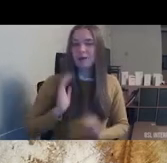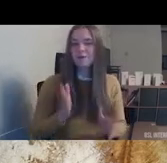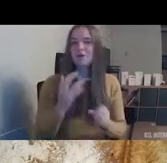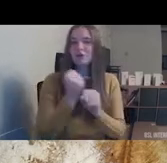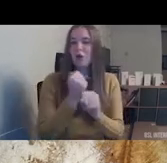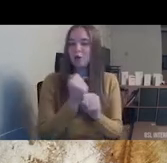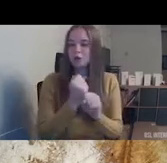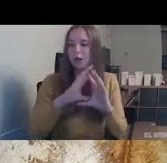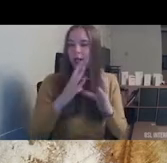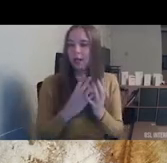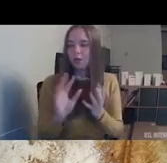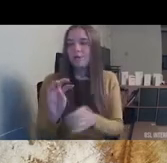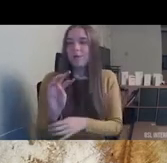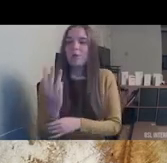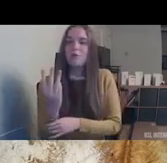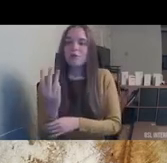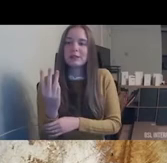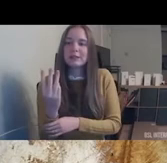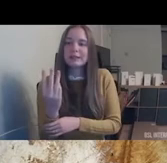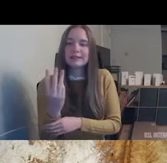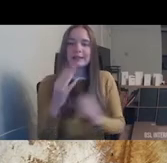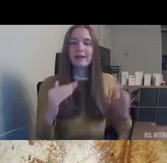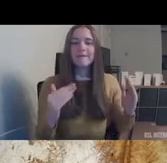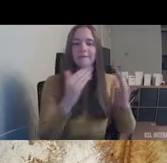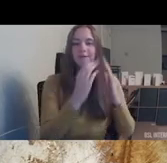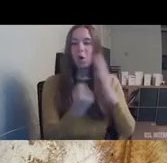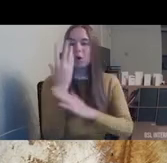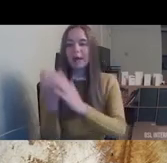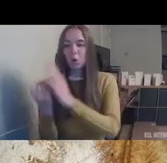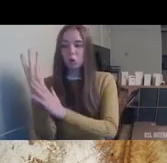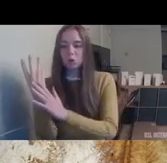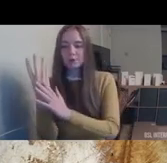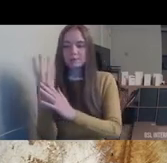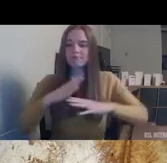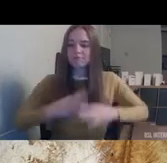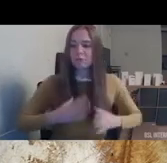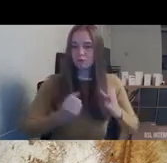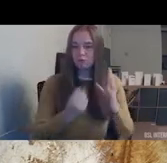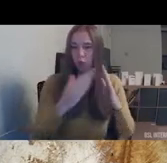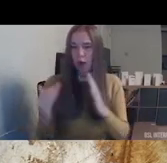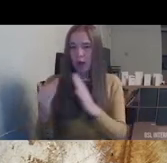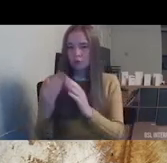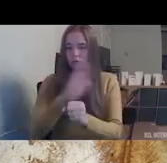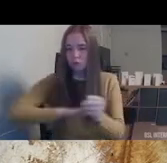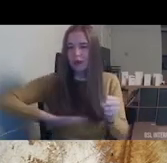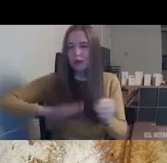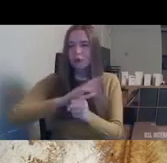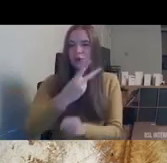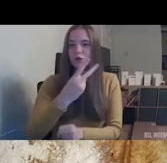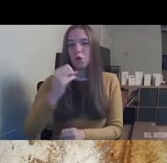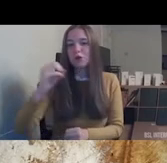are three volcanoes dormant within a radius of no more than 200 kilometers.